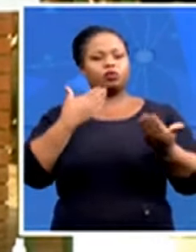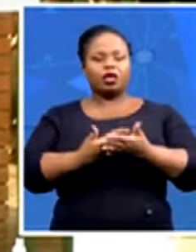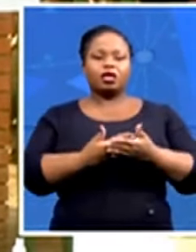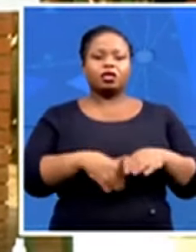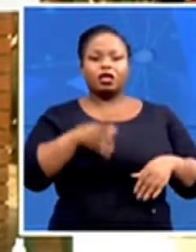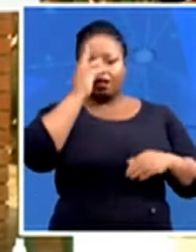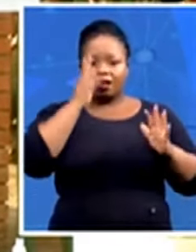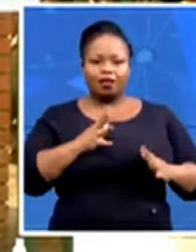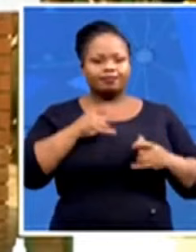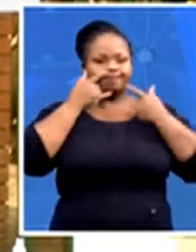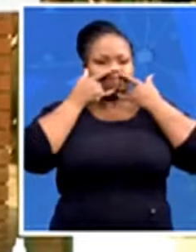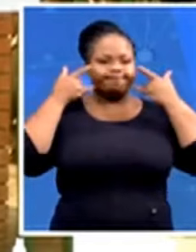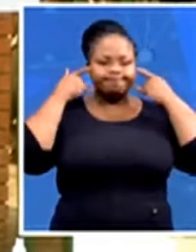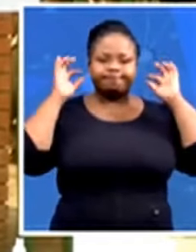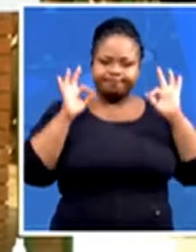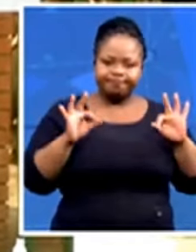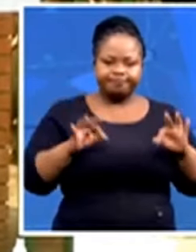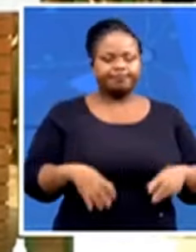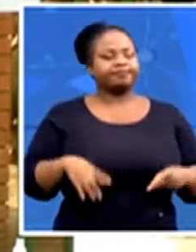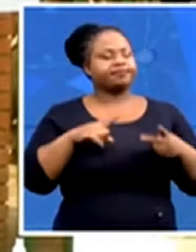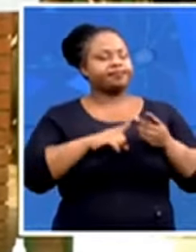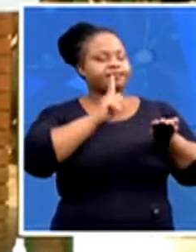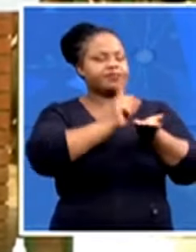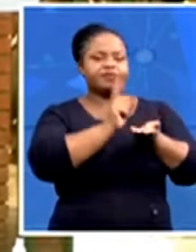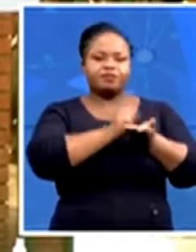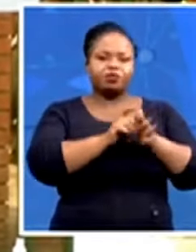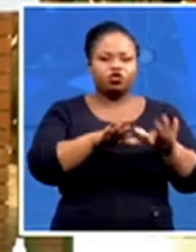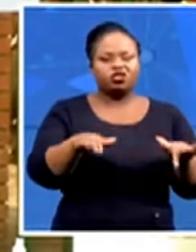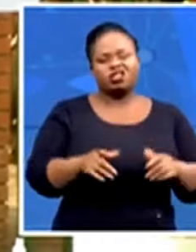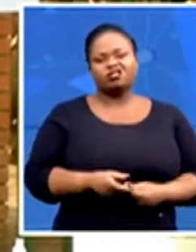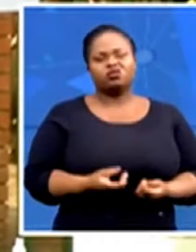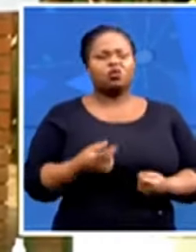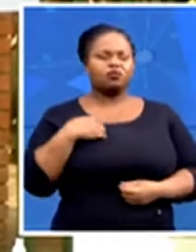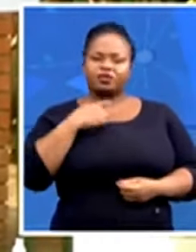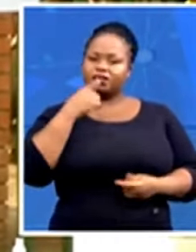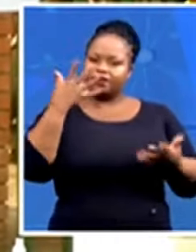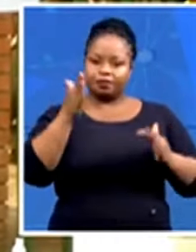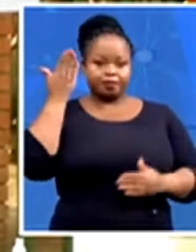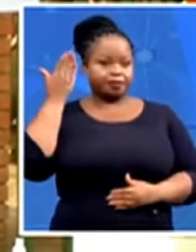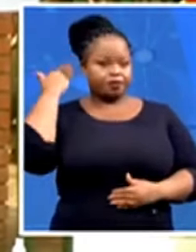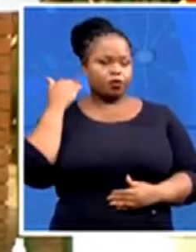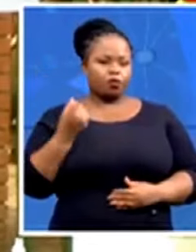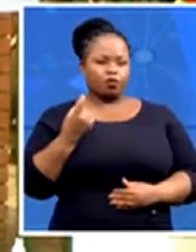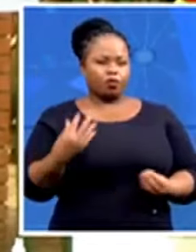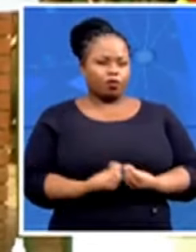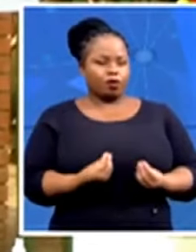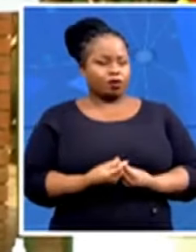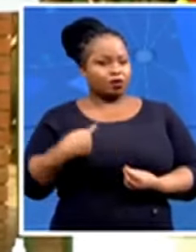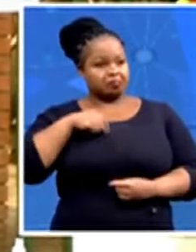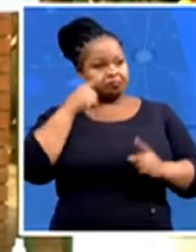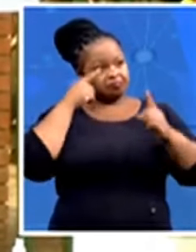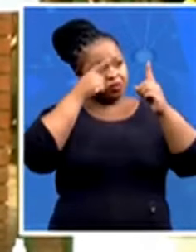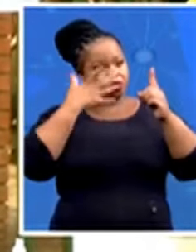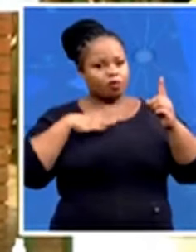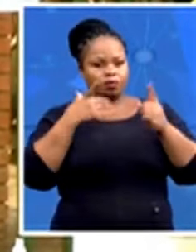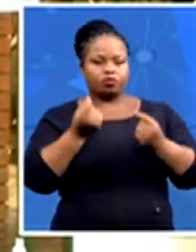we sanitize, and as I've indicated, one of the things that we will want to do under this trying condition is to try